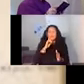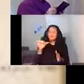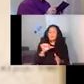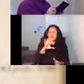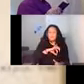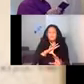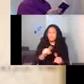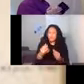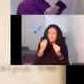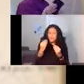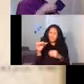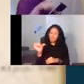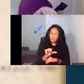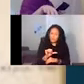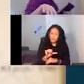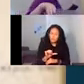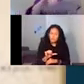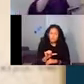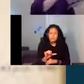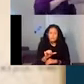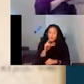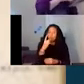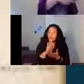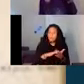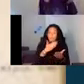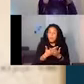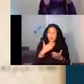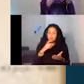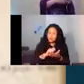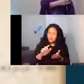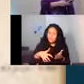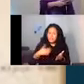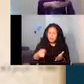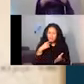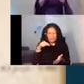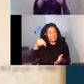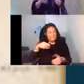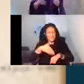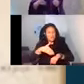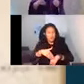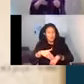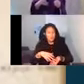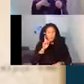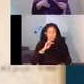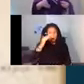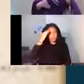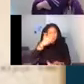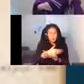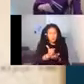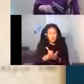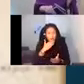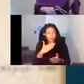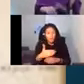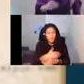good education. In one poem, she wrote angrily, "Is this a crime for female minds to share the